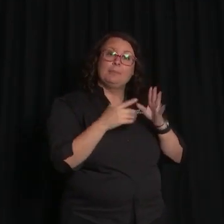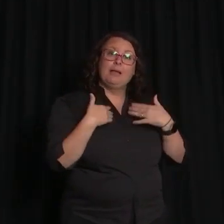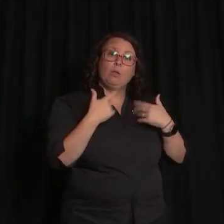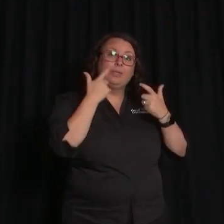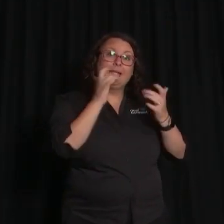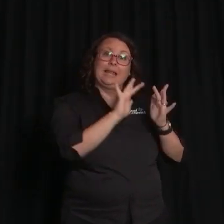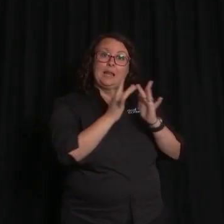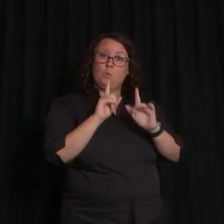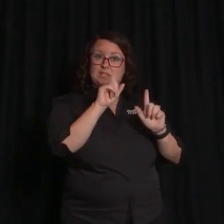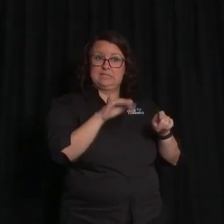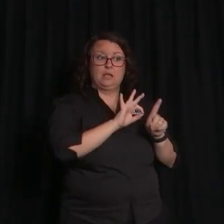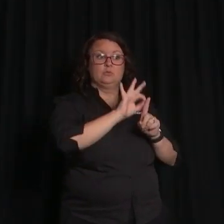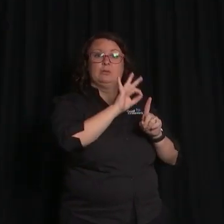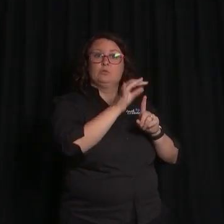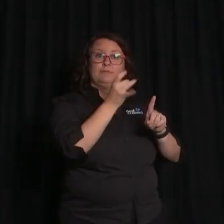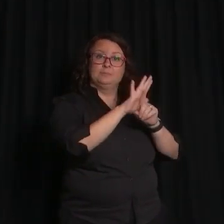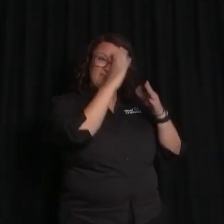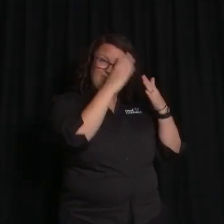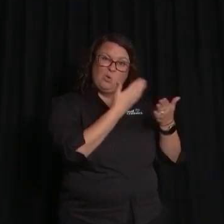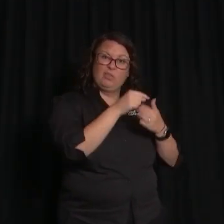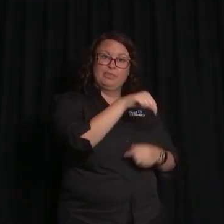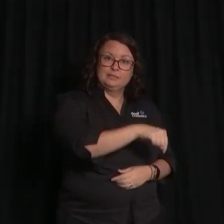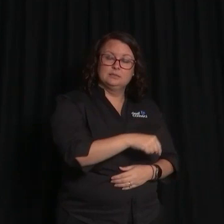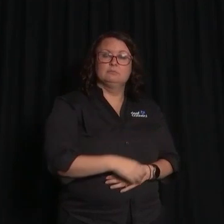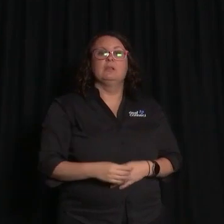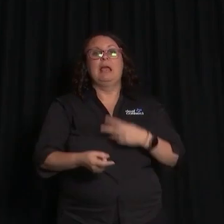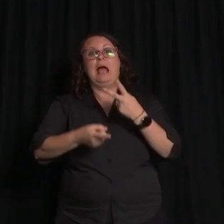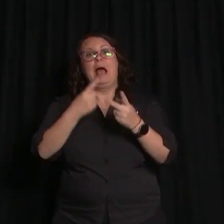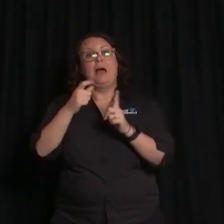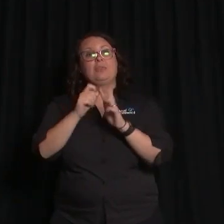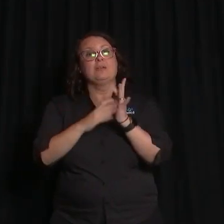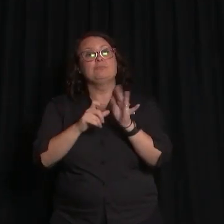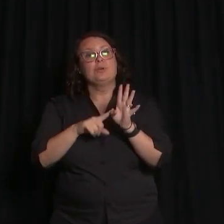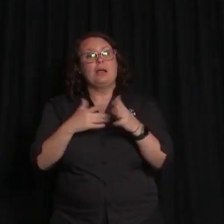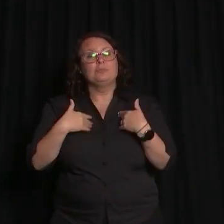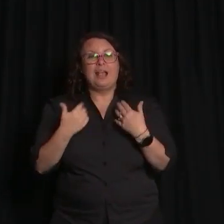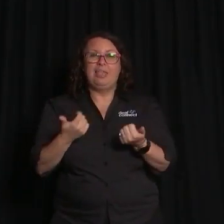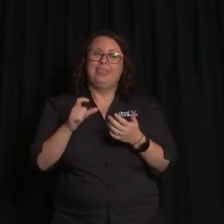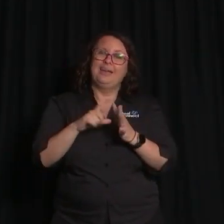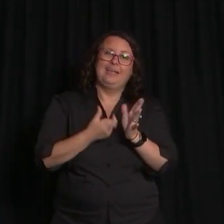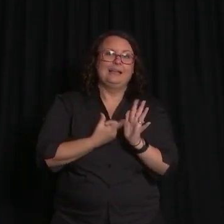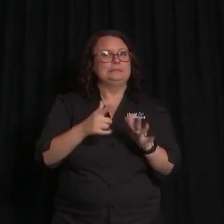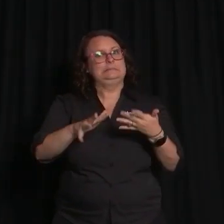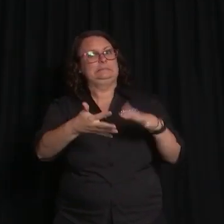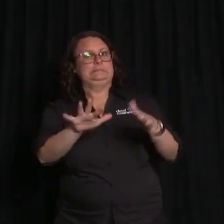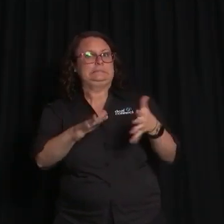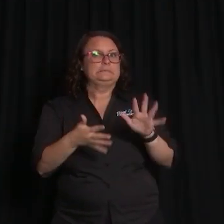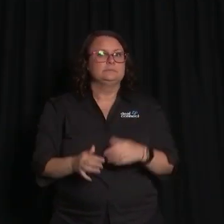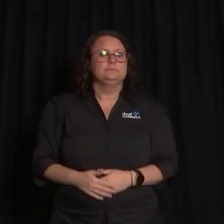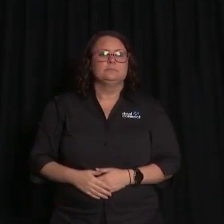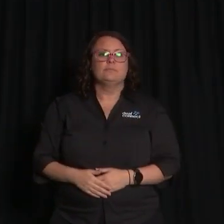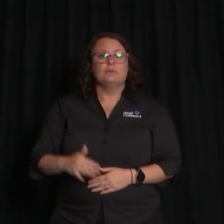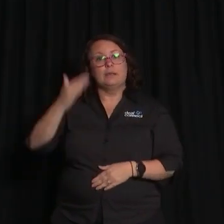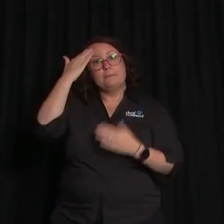networks in Australia that are doing a great job around this, and some that aren't so good. In mental health care, there are some pockets of